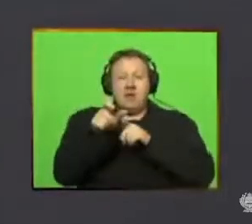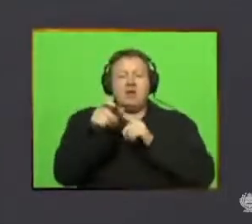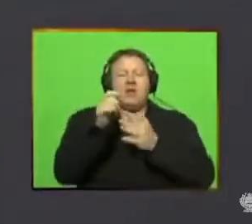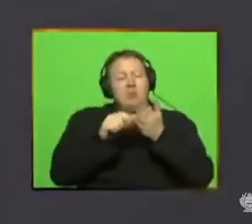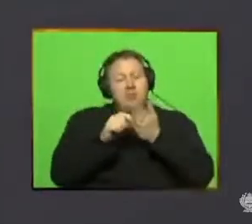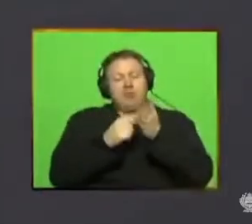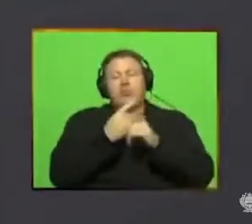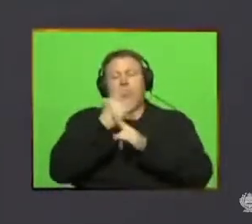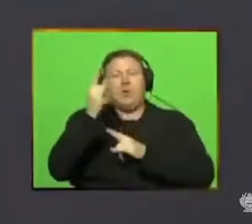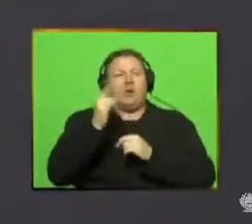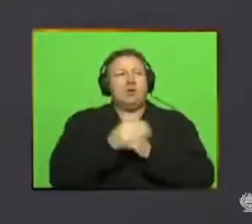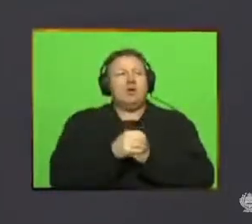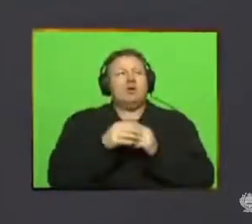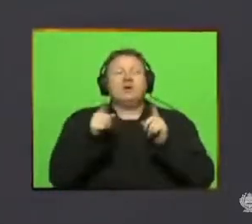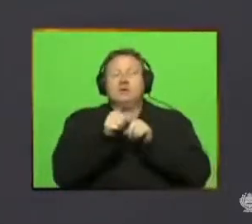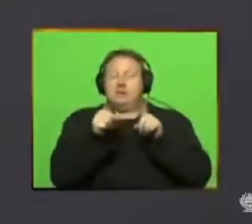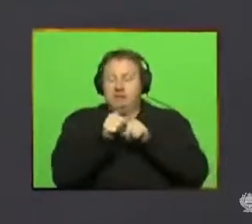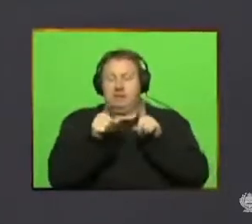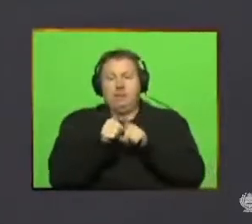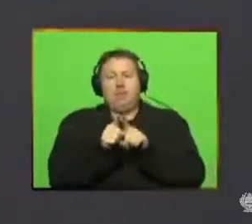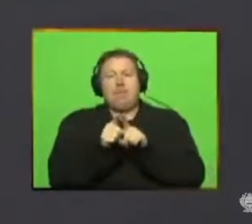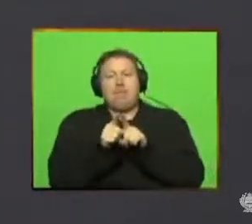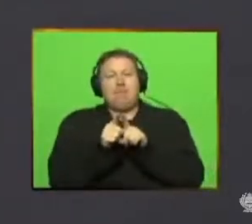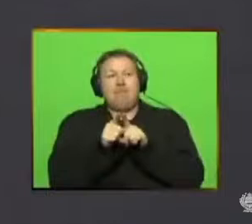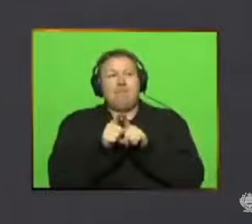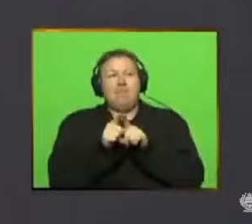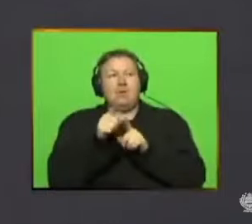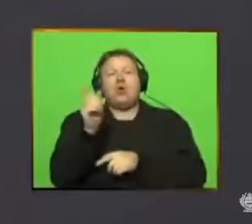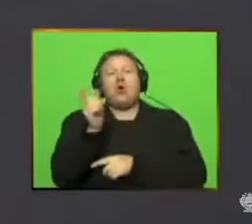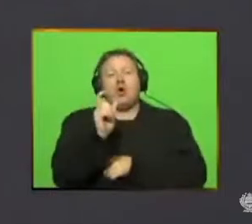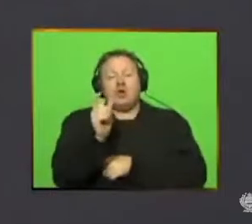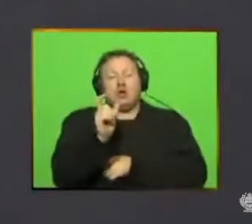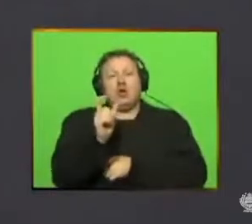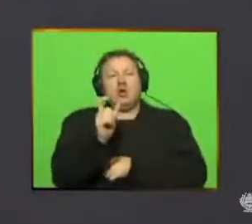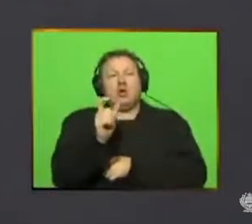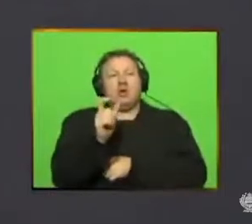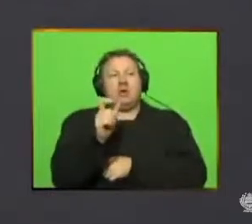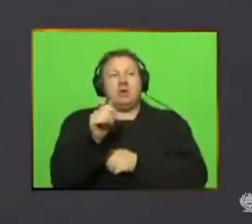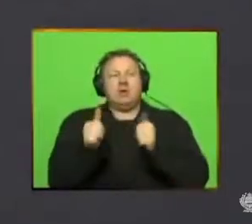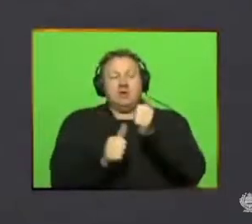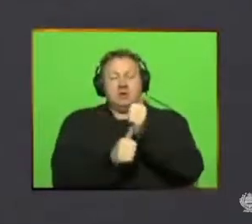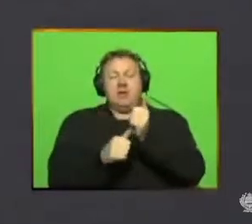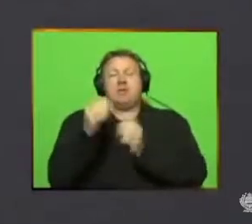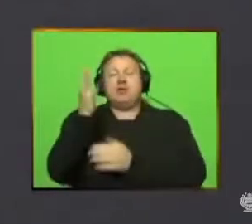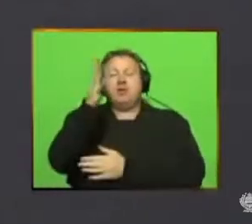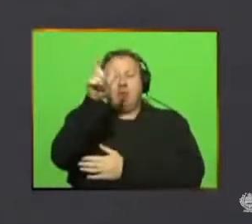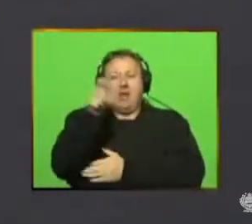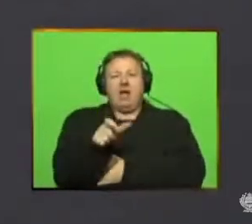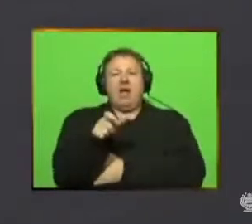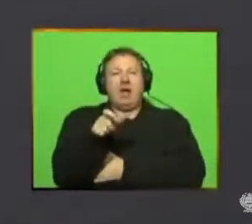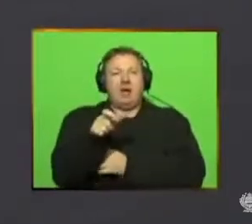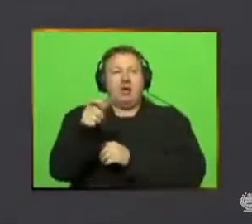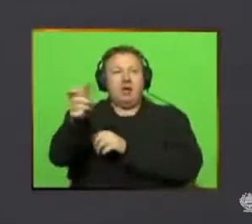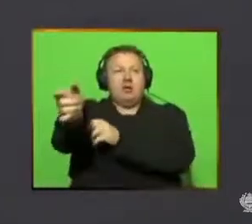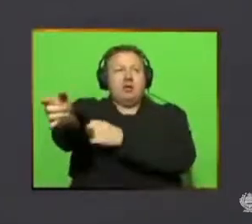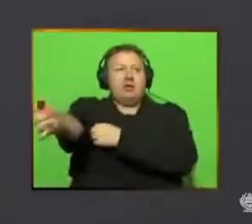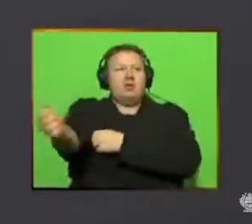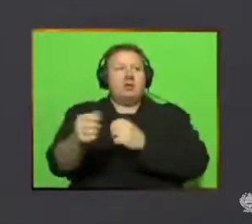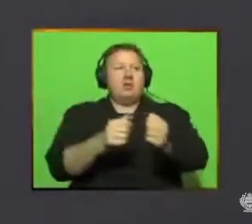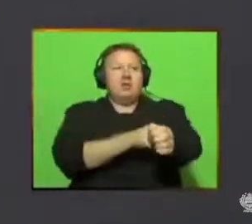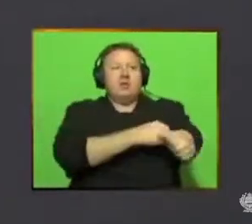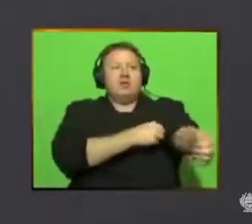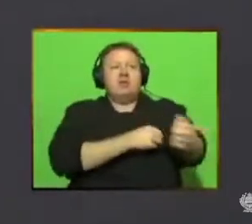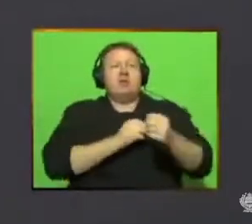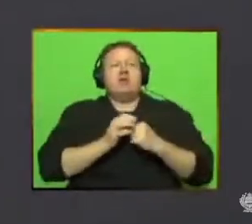election. Also want to congratulate the Deputy Speaker and the President that has